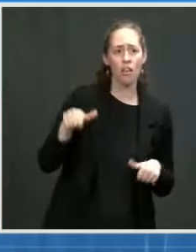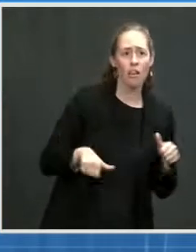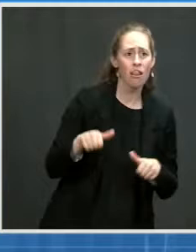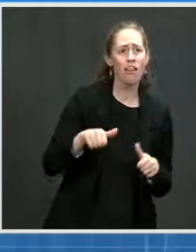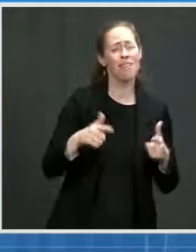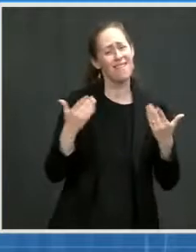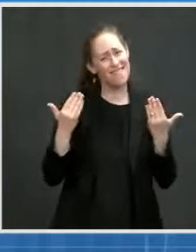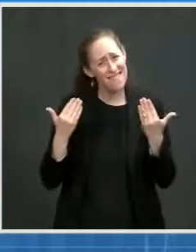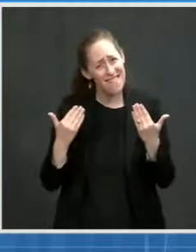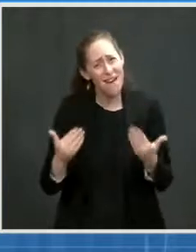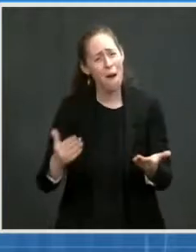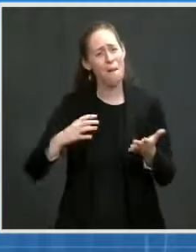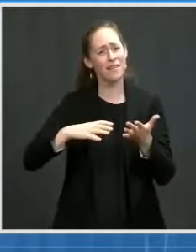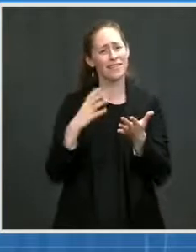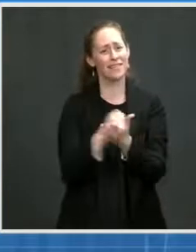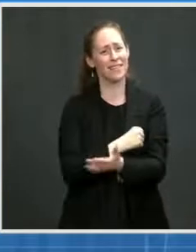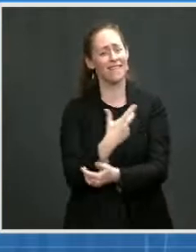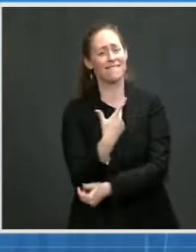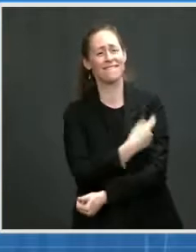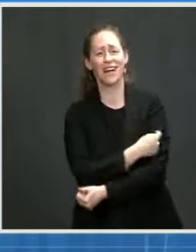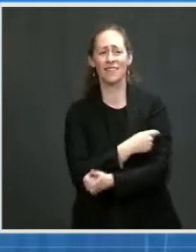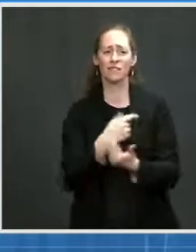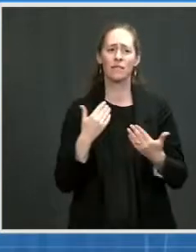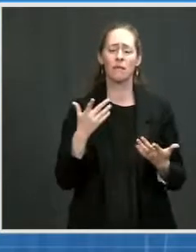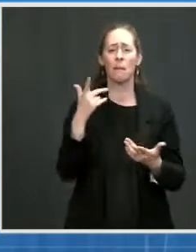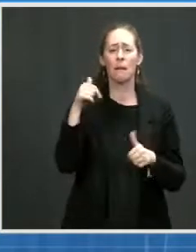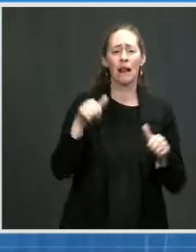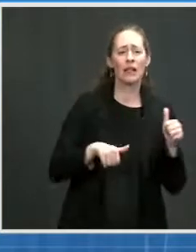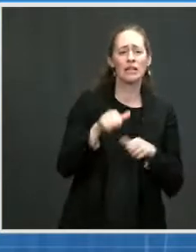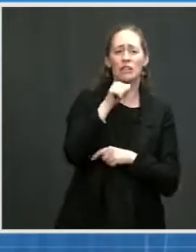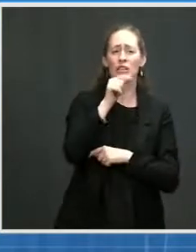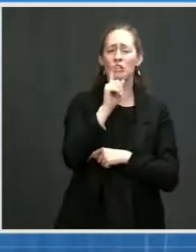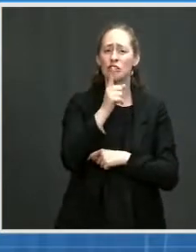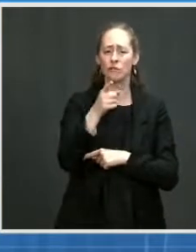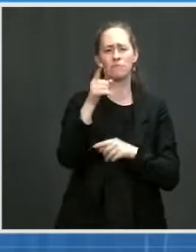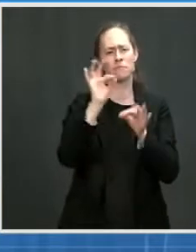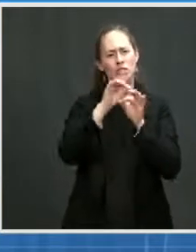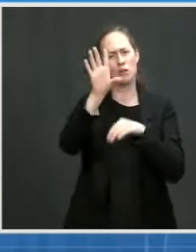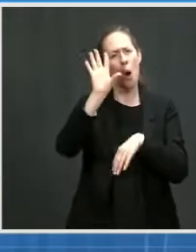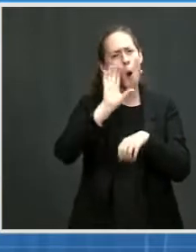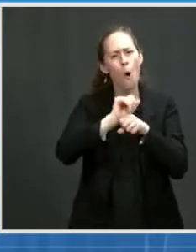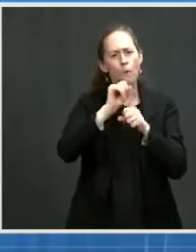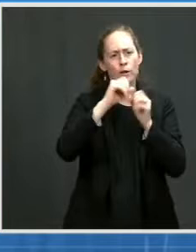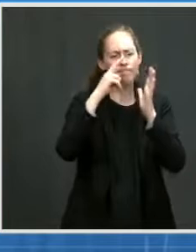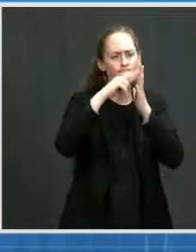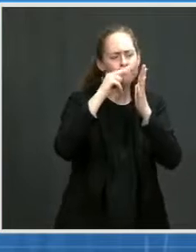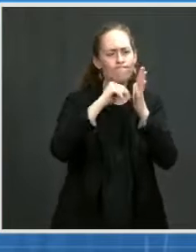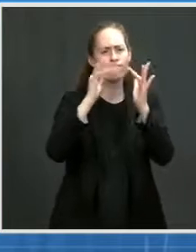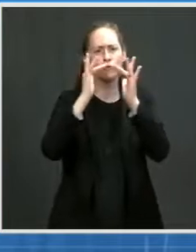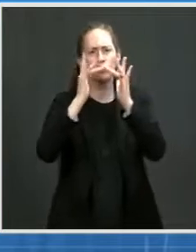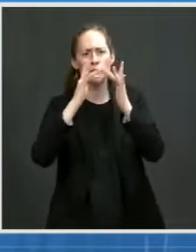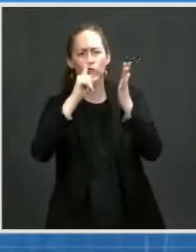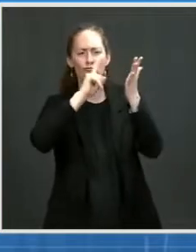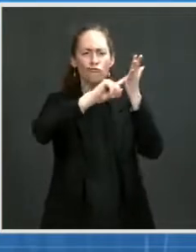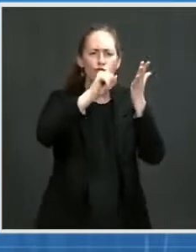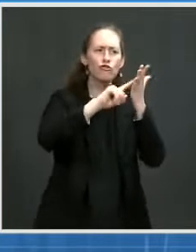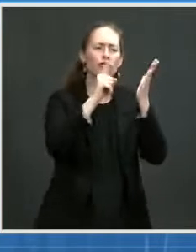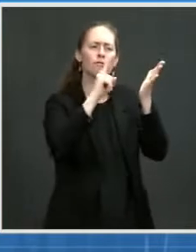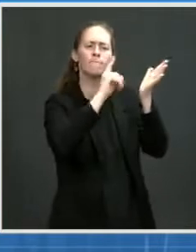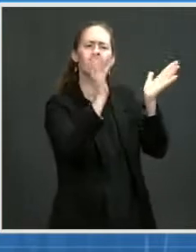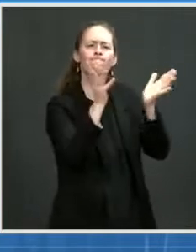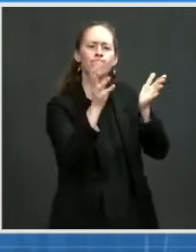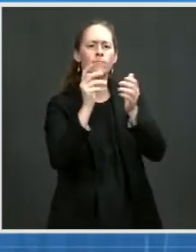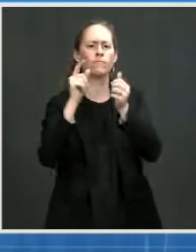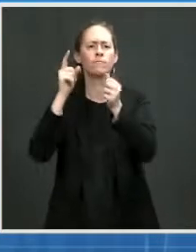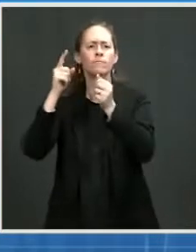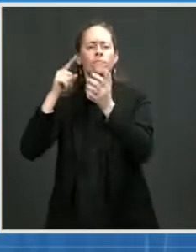get vaccinated. For those not sure yet, do your homework. Talk to your doctor or your pharmacist. All concerns are